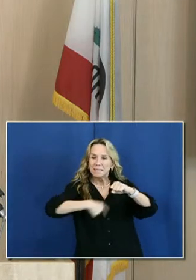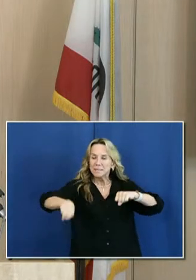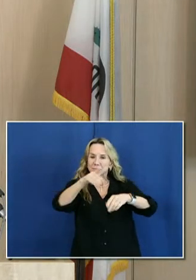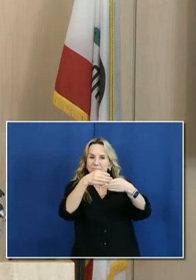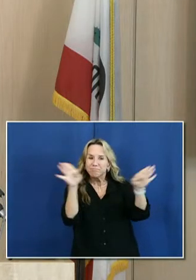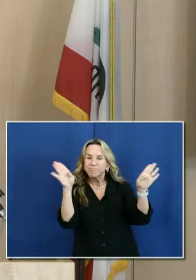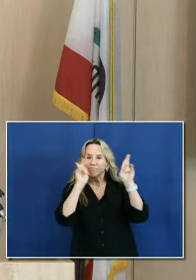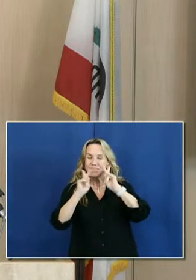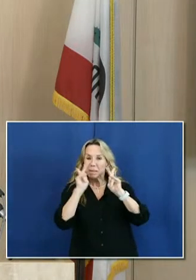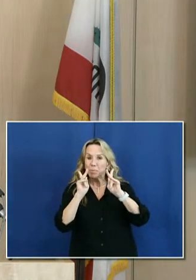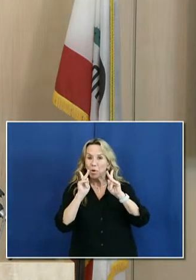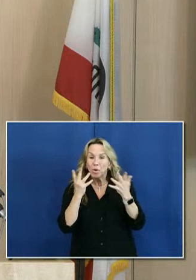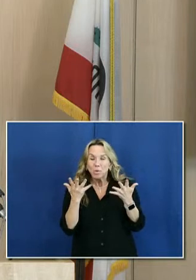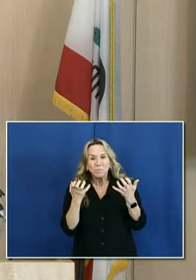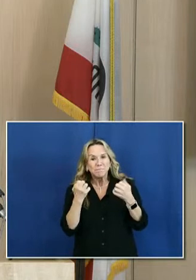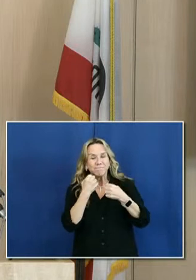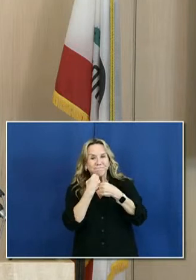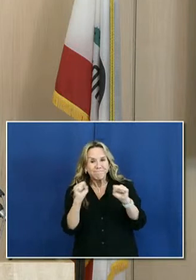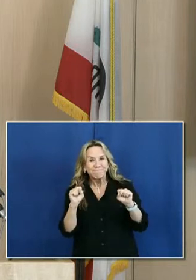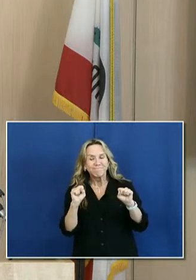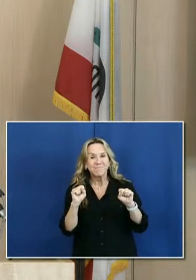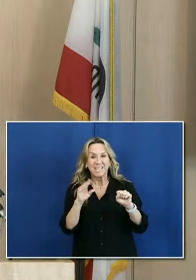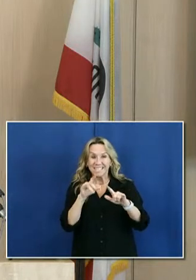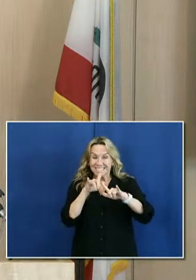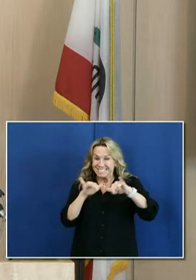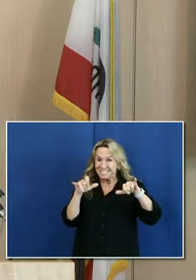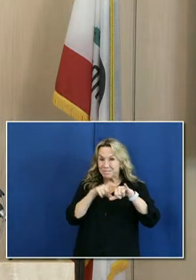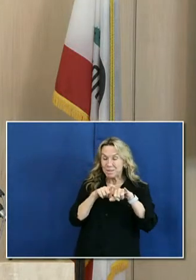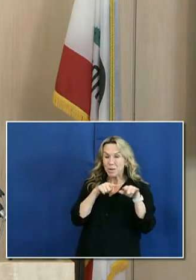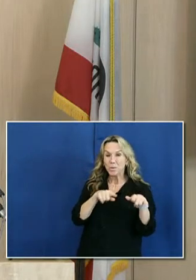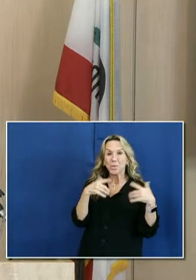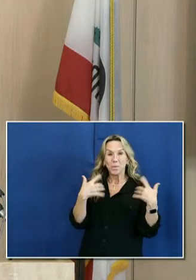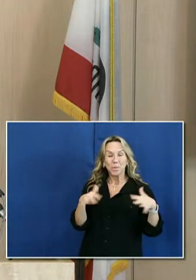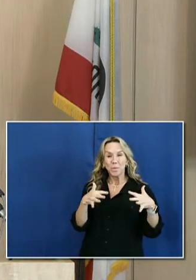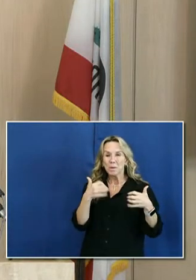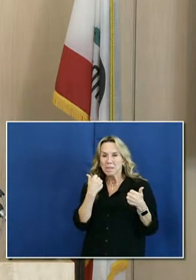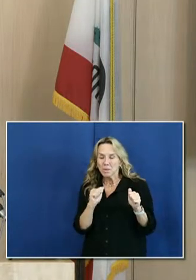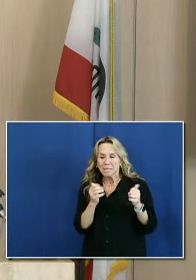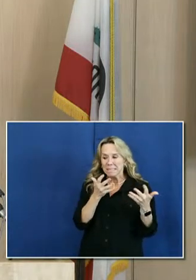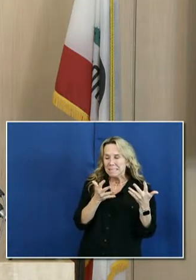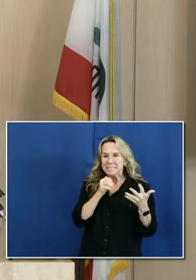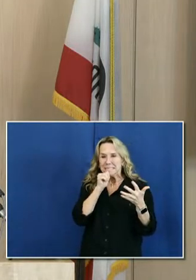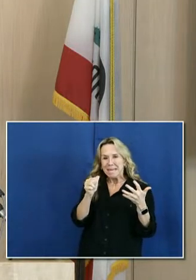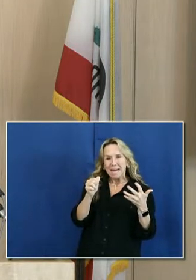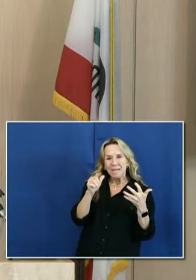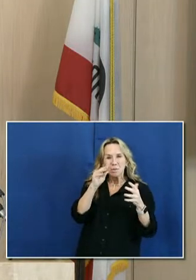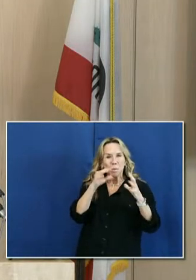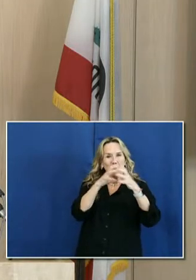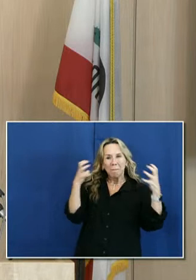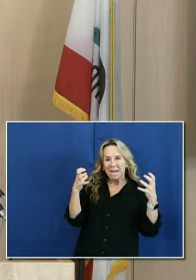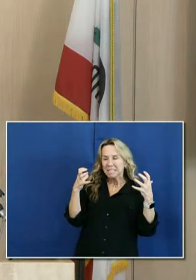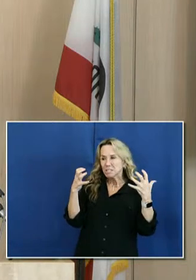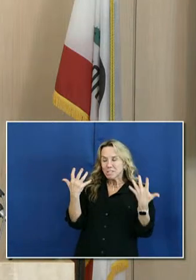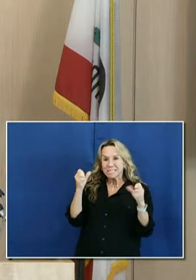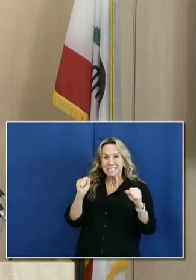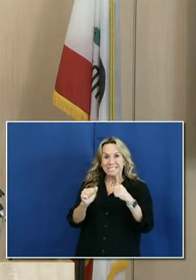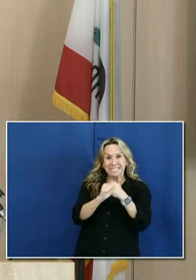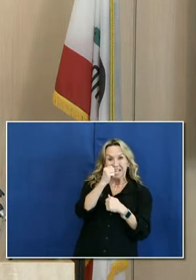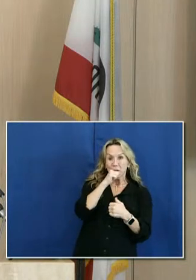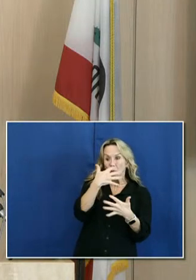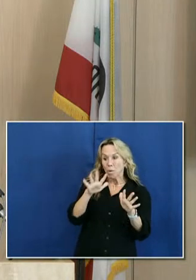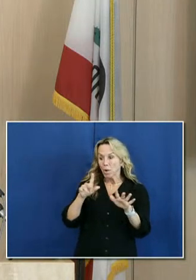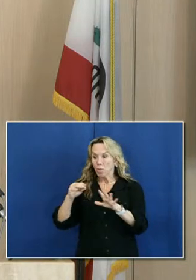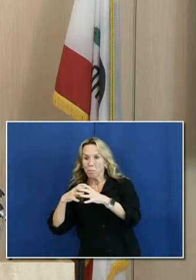with reopenings, while at the same time walking that tightrope, trying not to lean too far one way or the